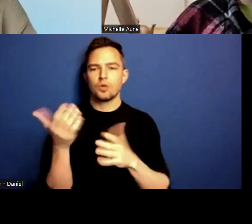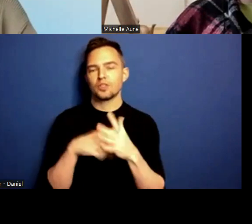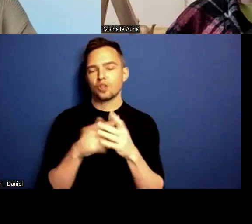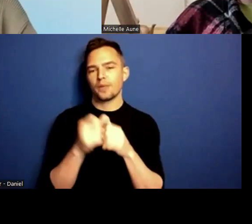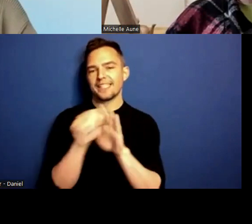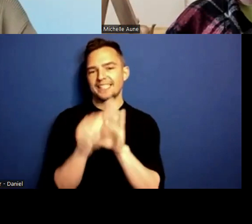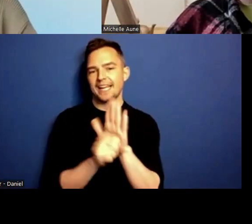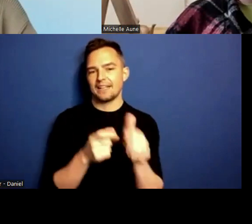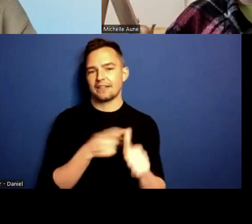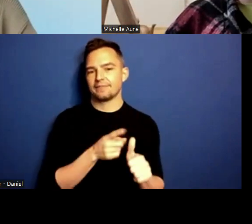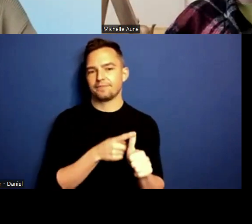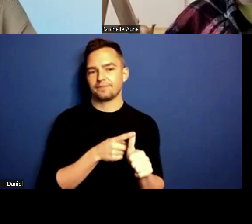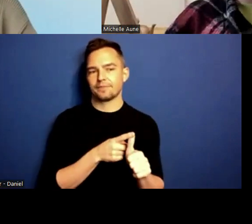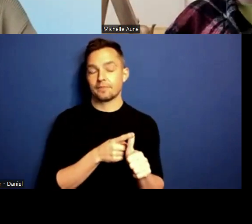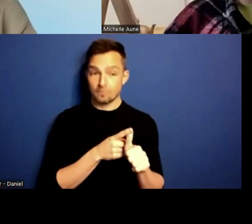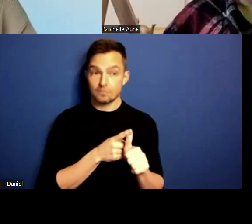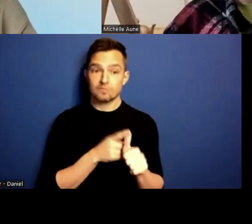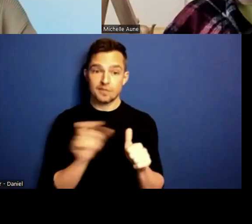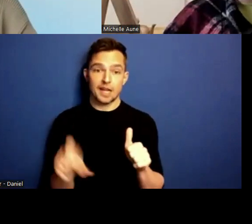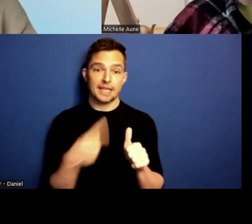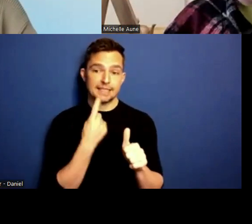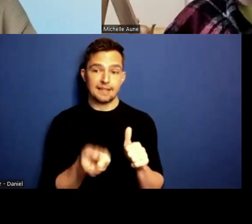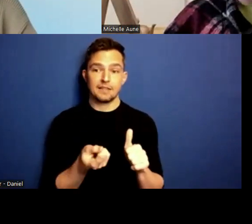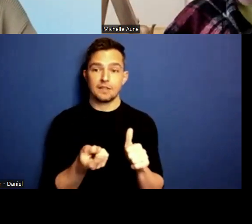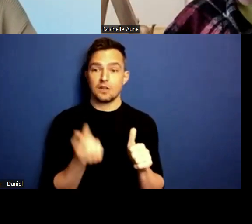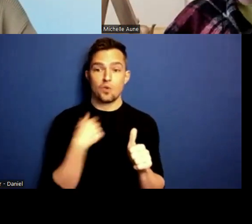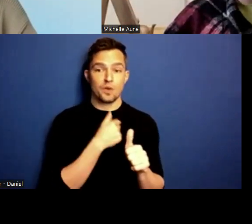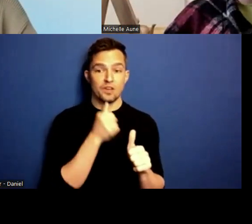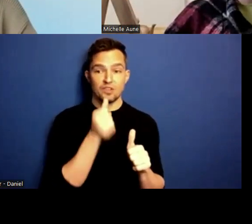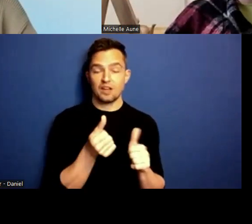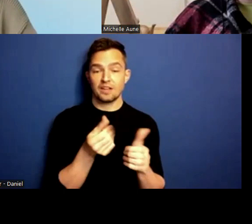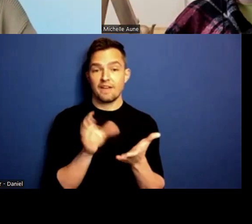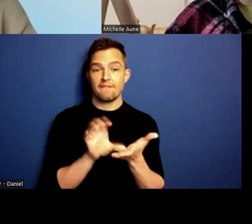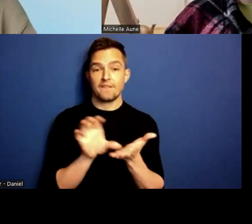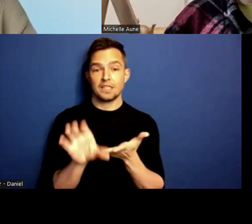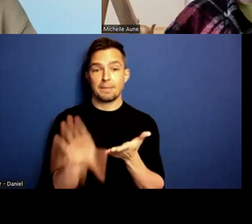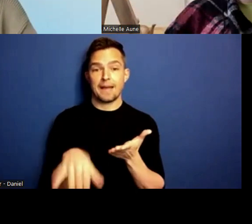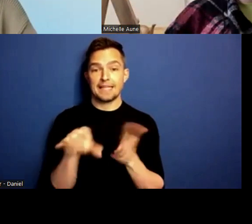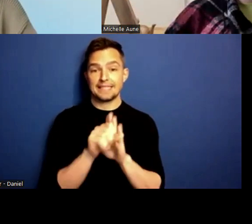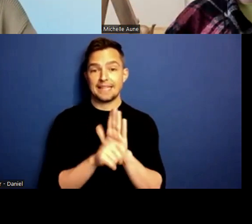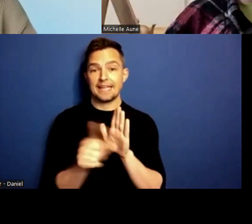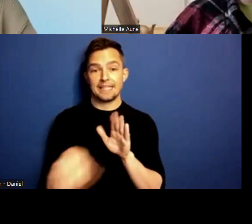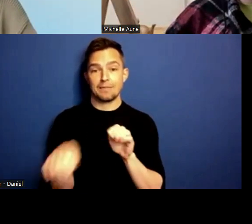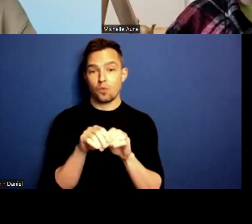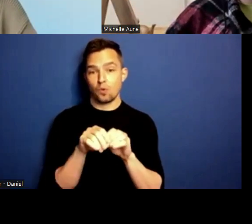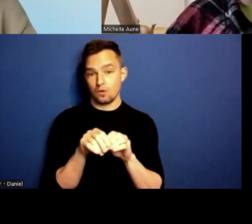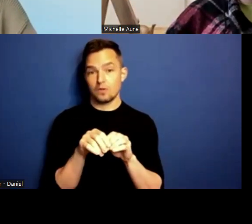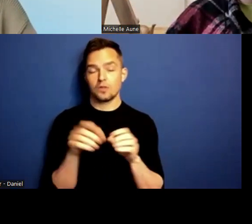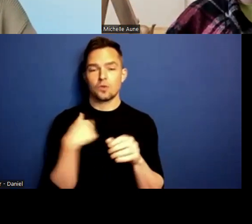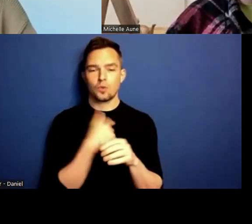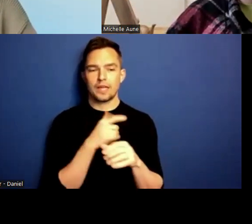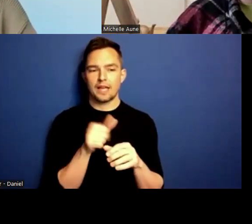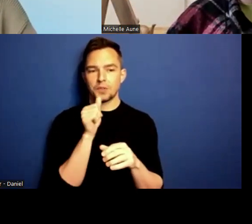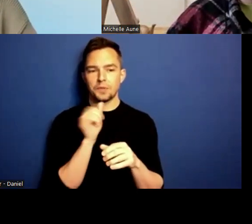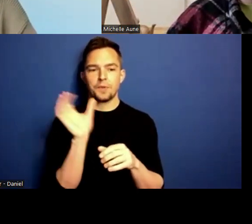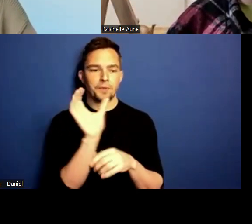state. I can say that we are no longer funded with the state. So we've had to